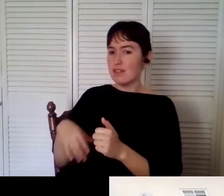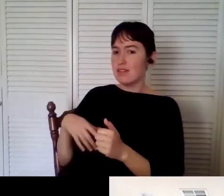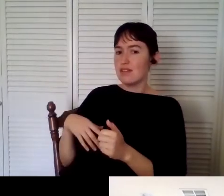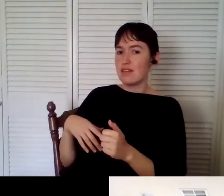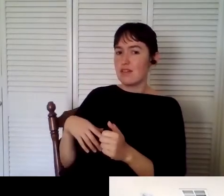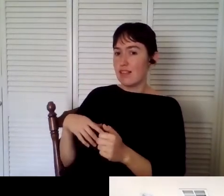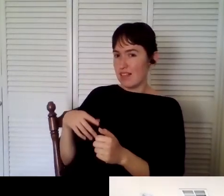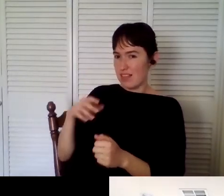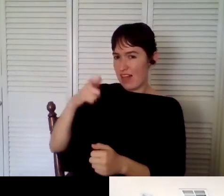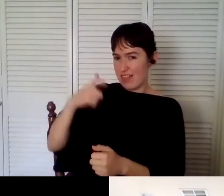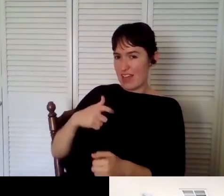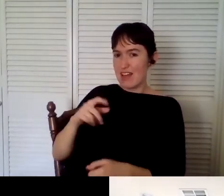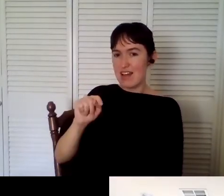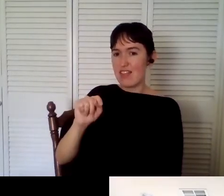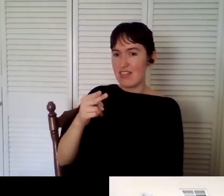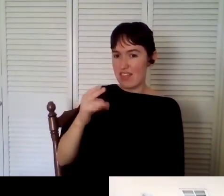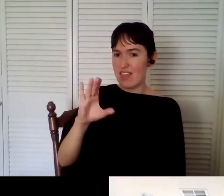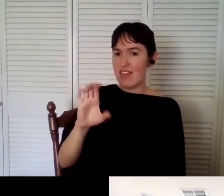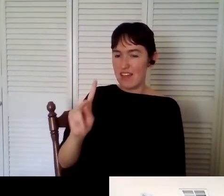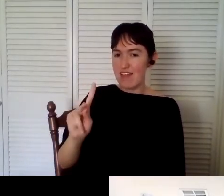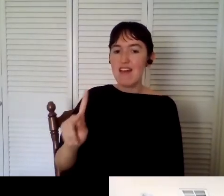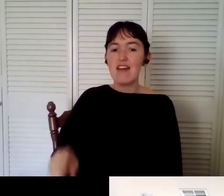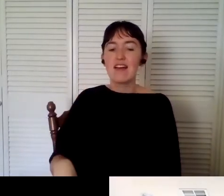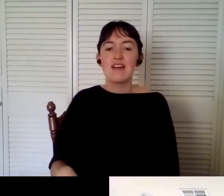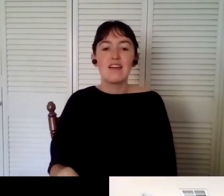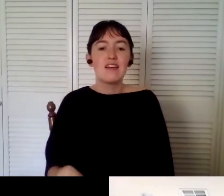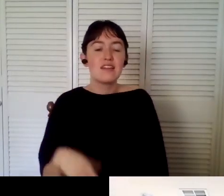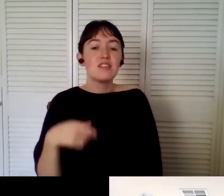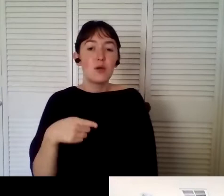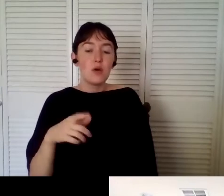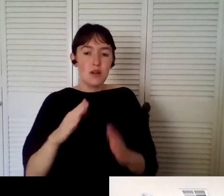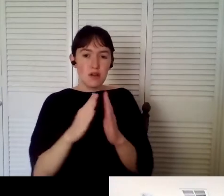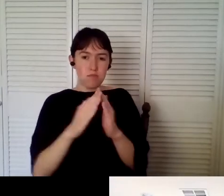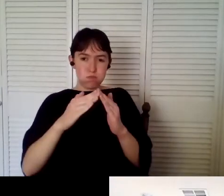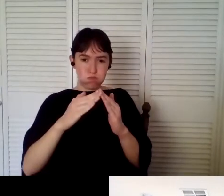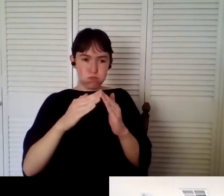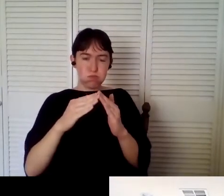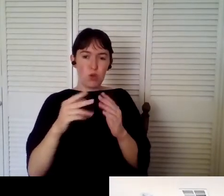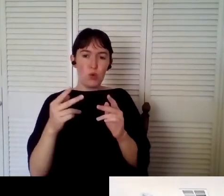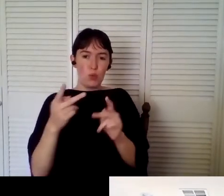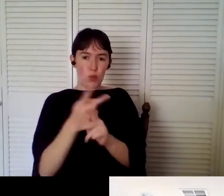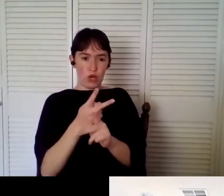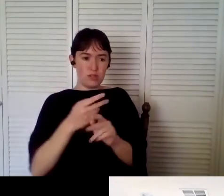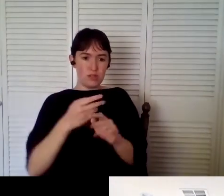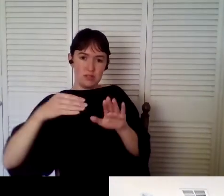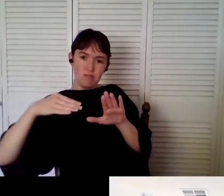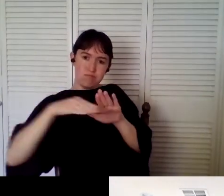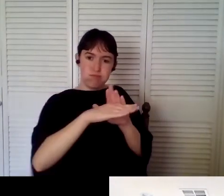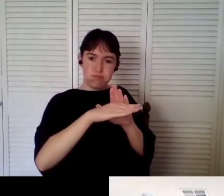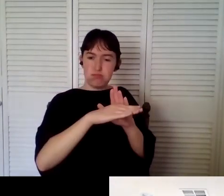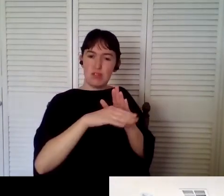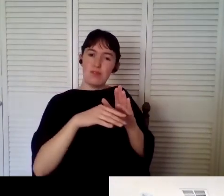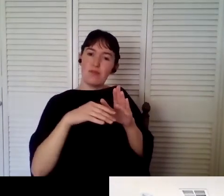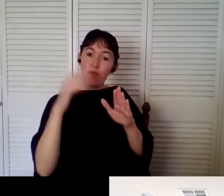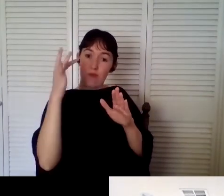thicker arrowhead would penetrate worse because it has more surface area that's not a cutting edge, because it would be,